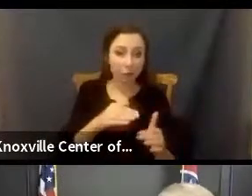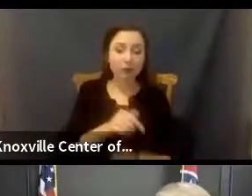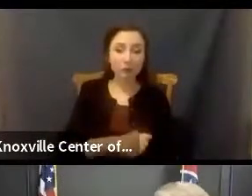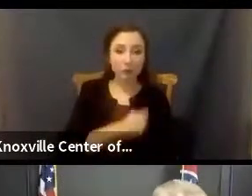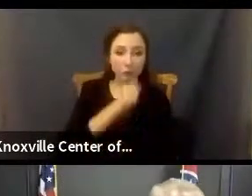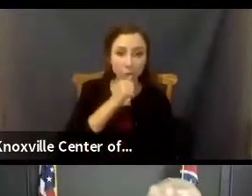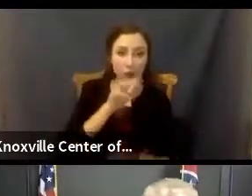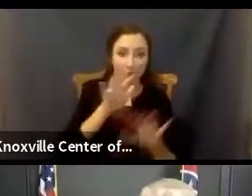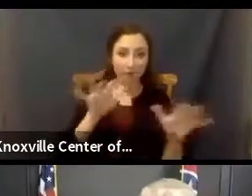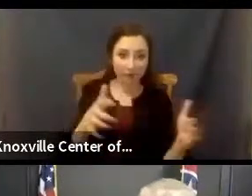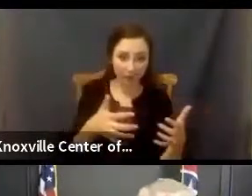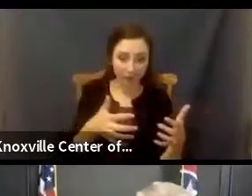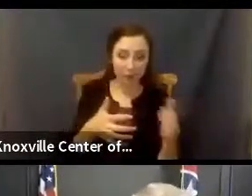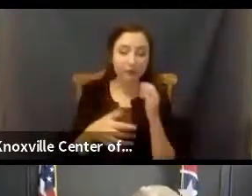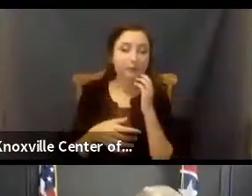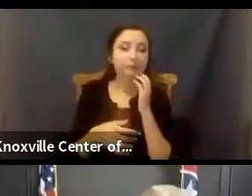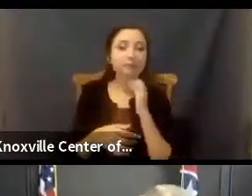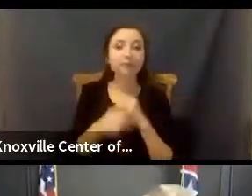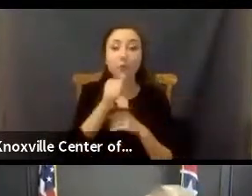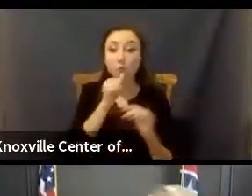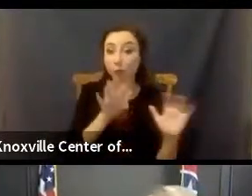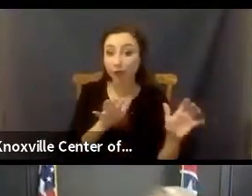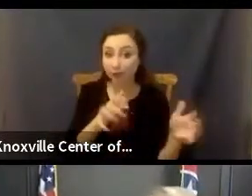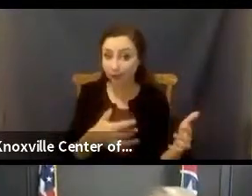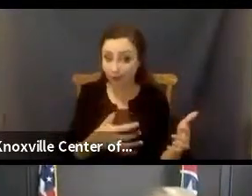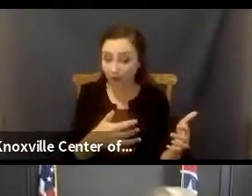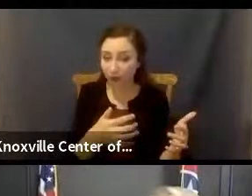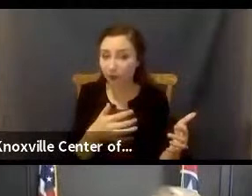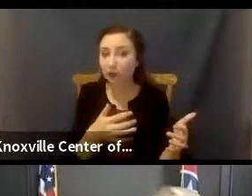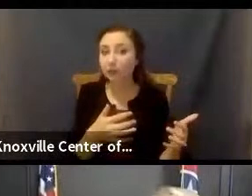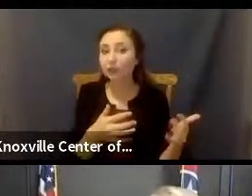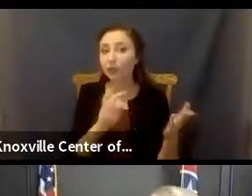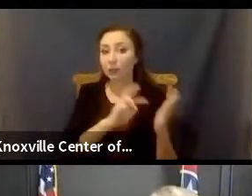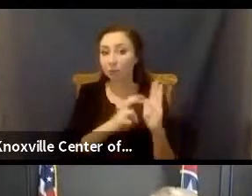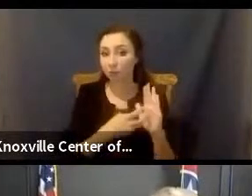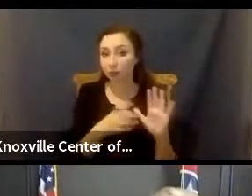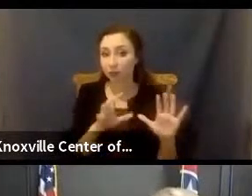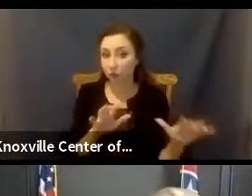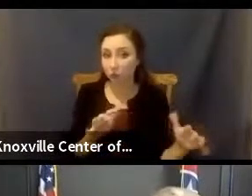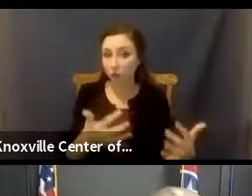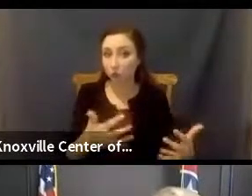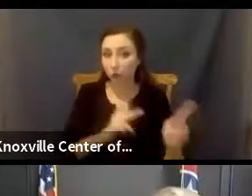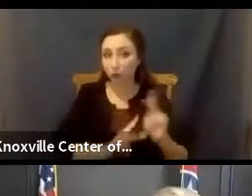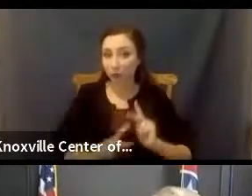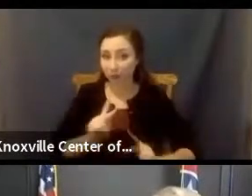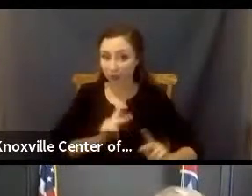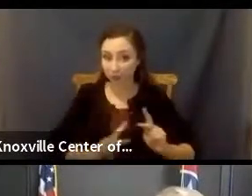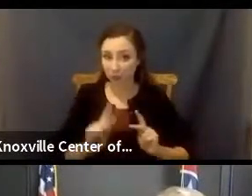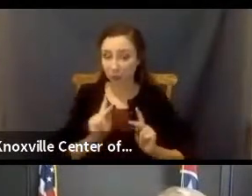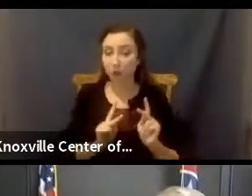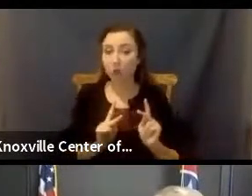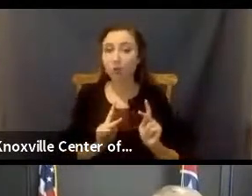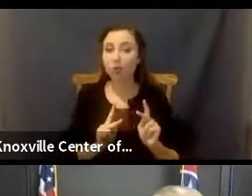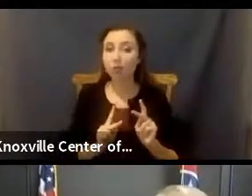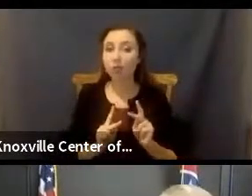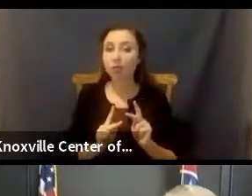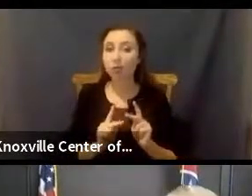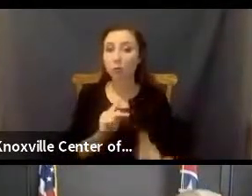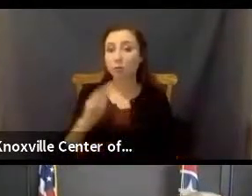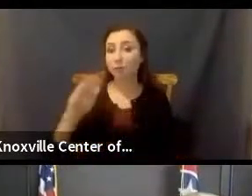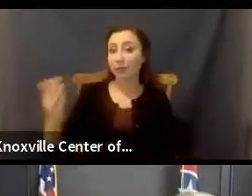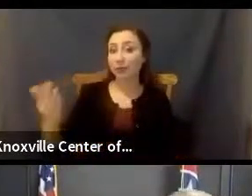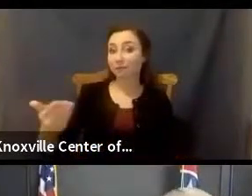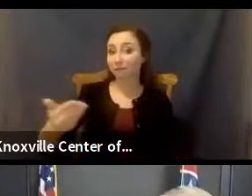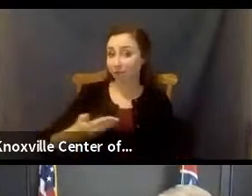private gatherings. So a private gathering is just a group of people who are being invited